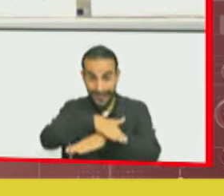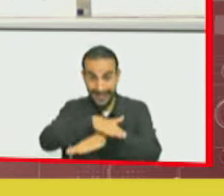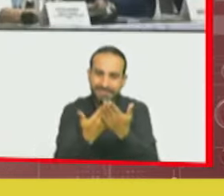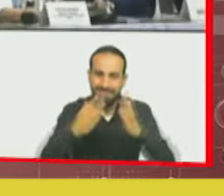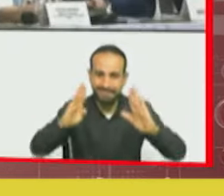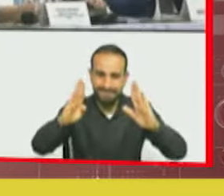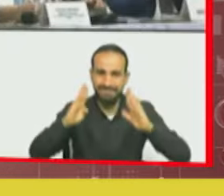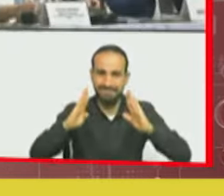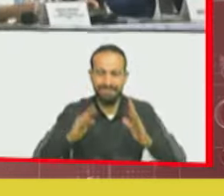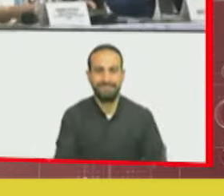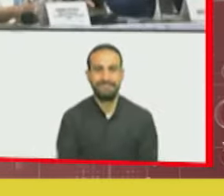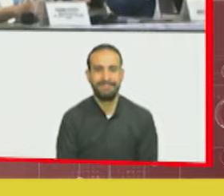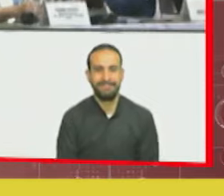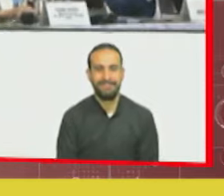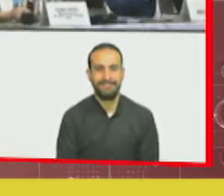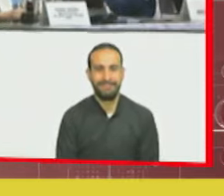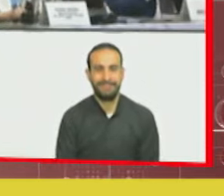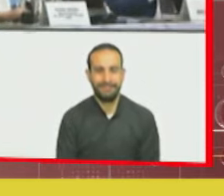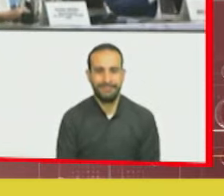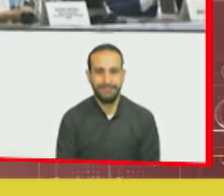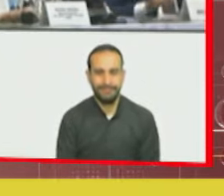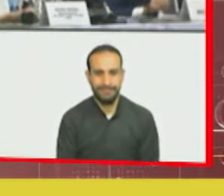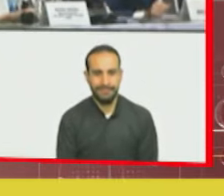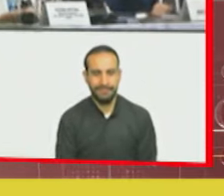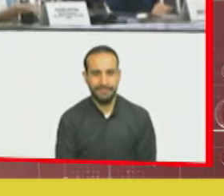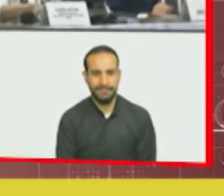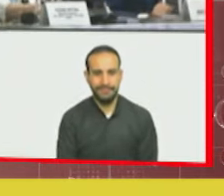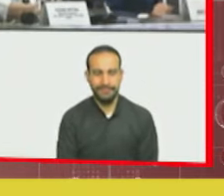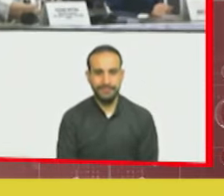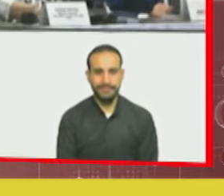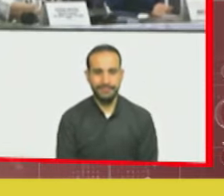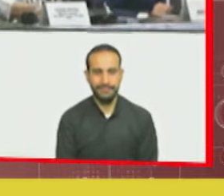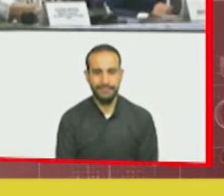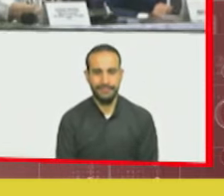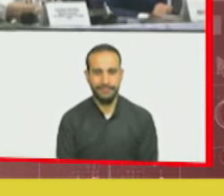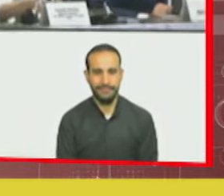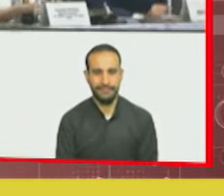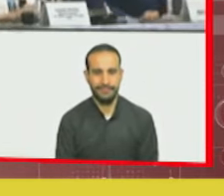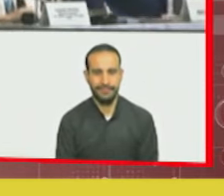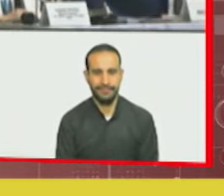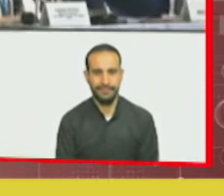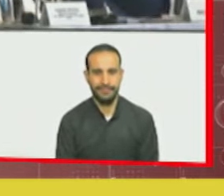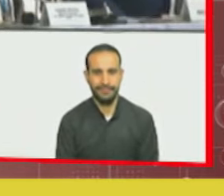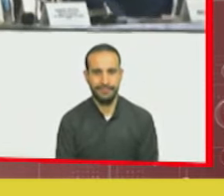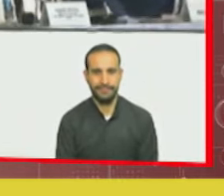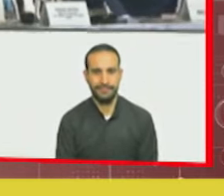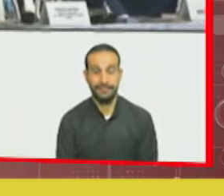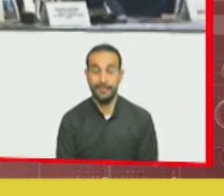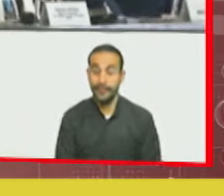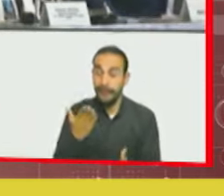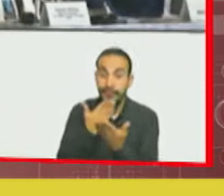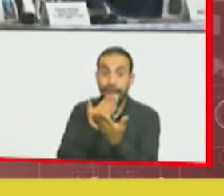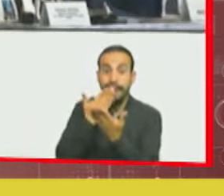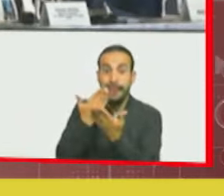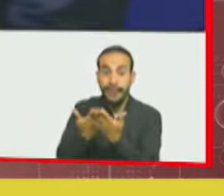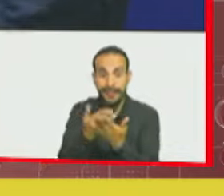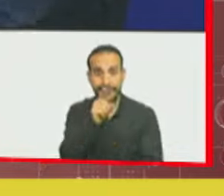in Venezuela, the President of the Republic issued a summon to open to all the bases of the